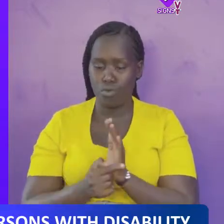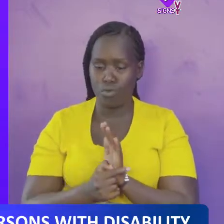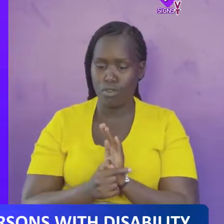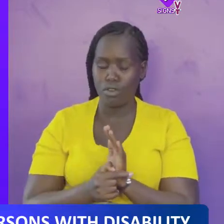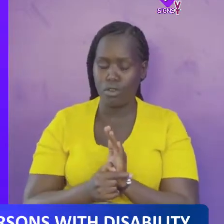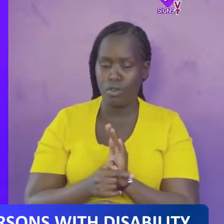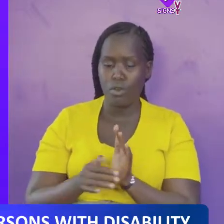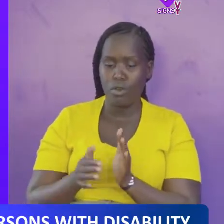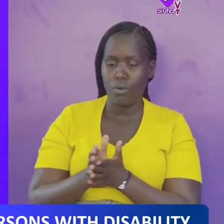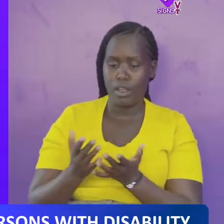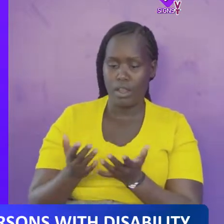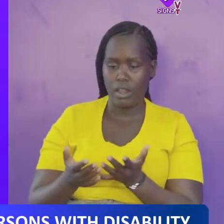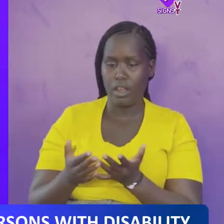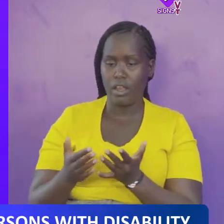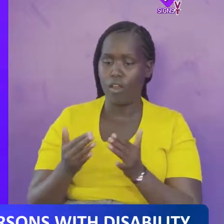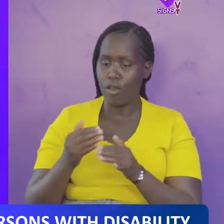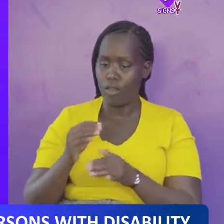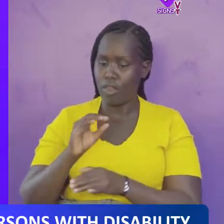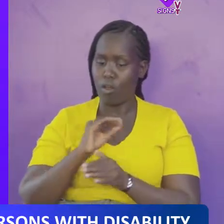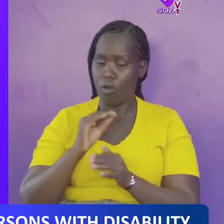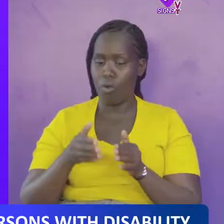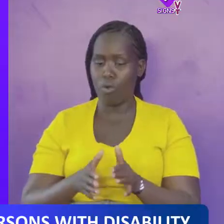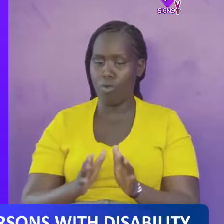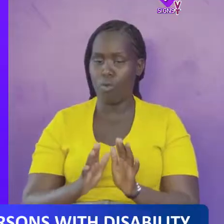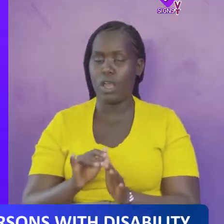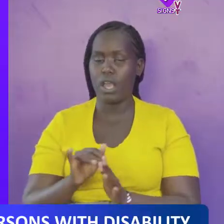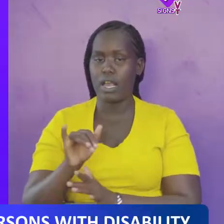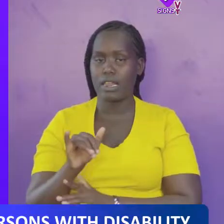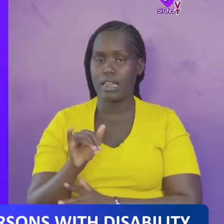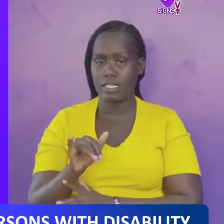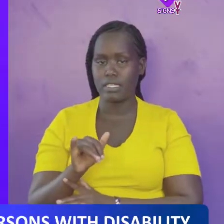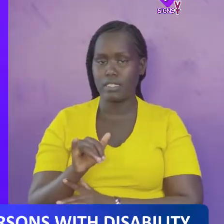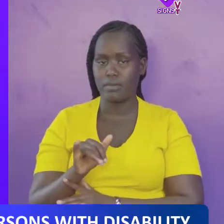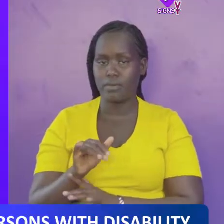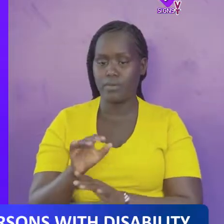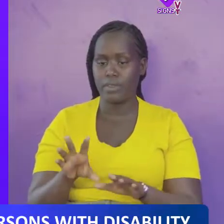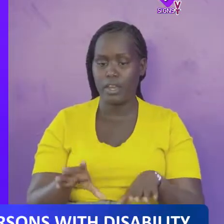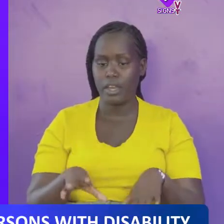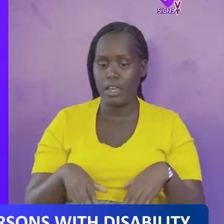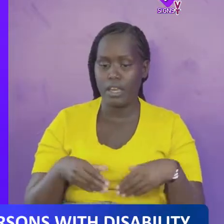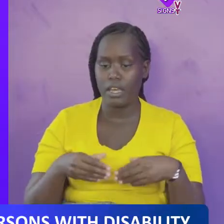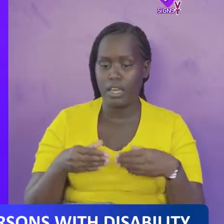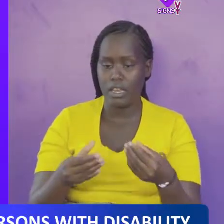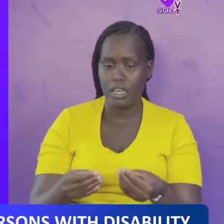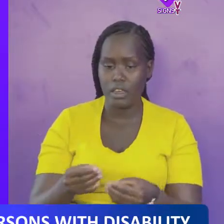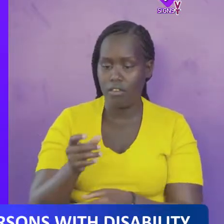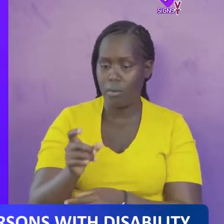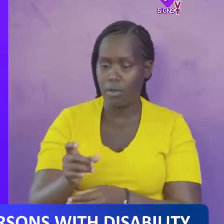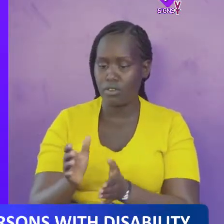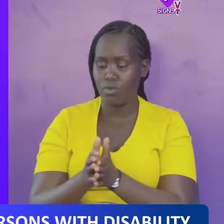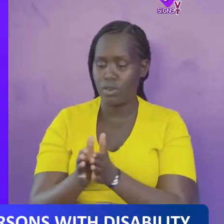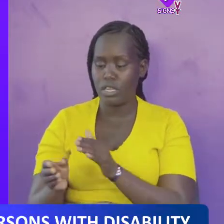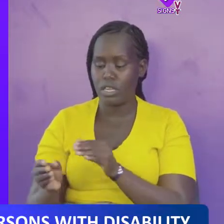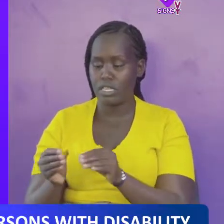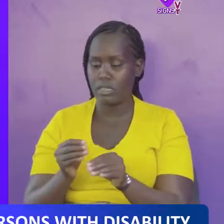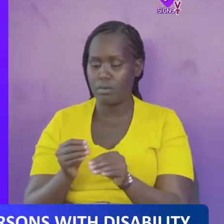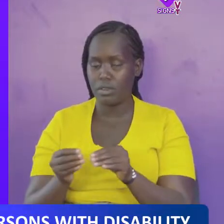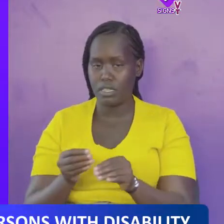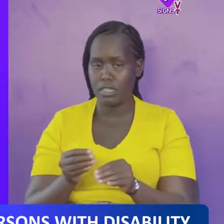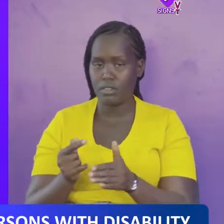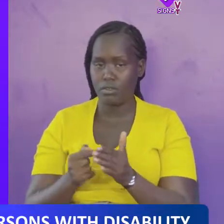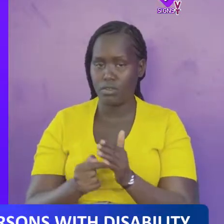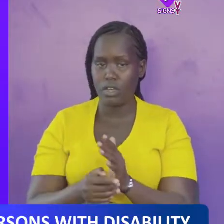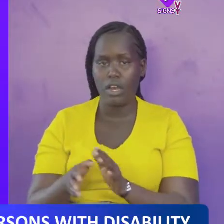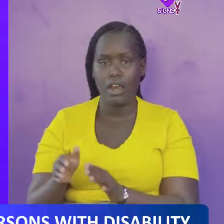their means that they give persons with disabilities, a